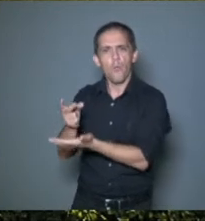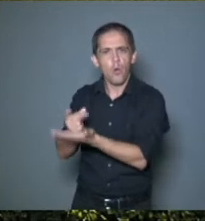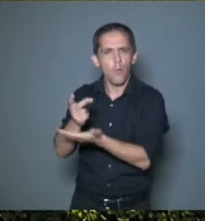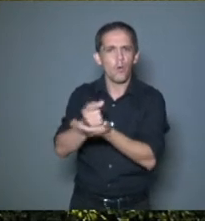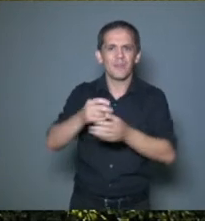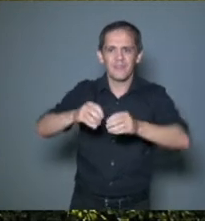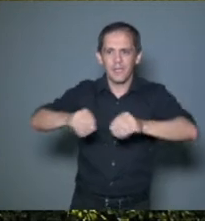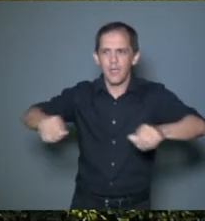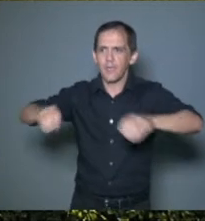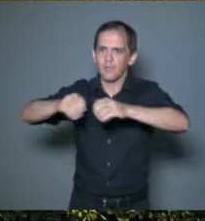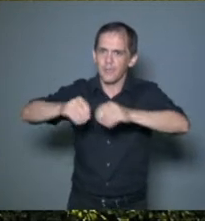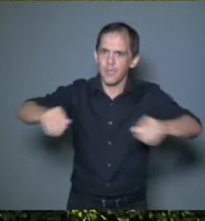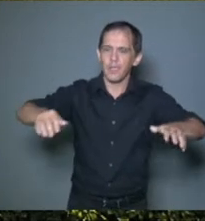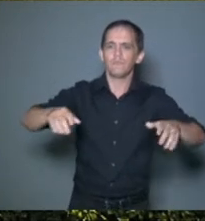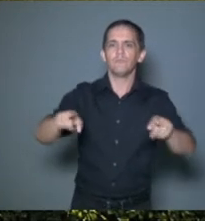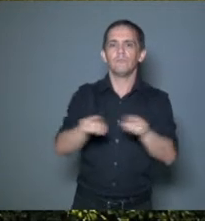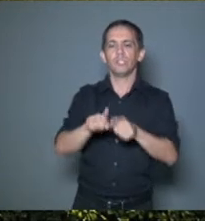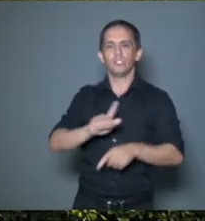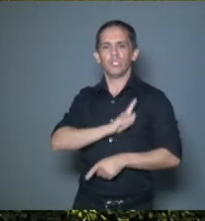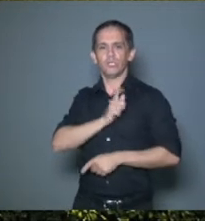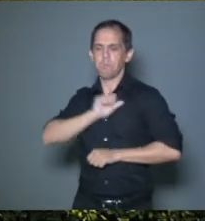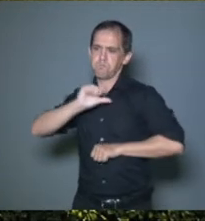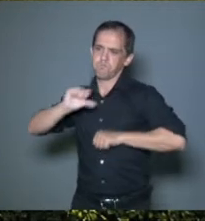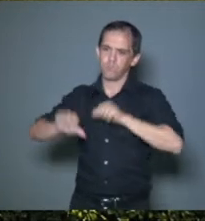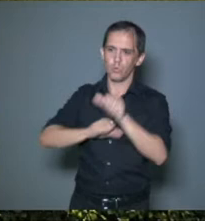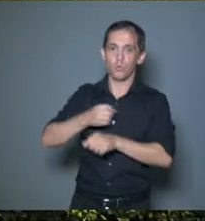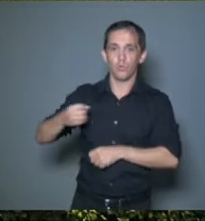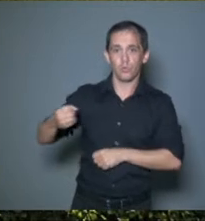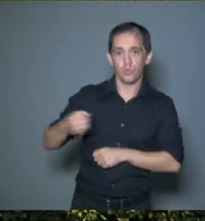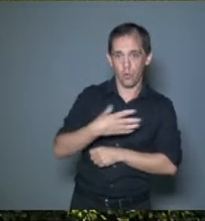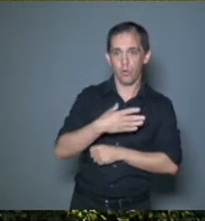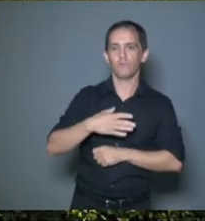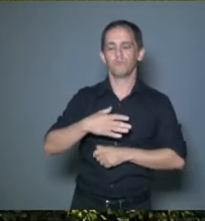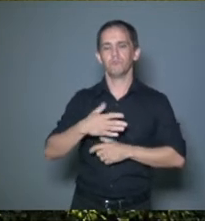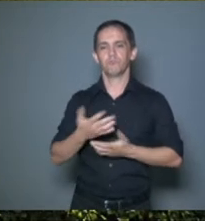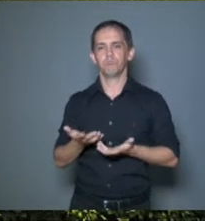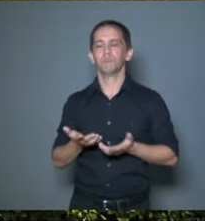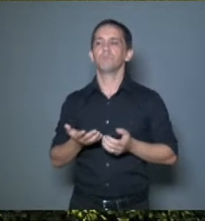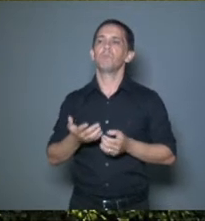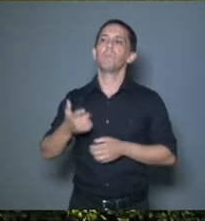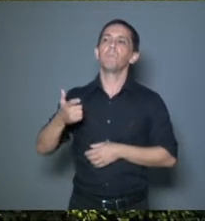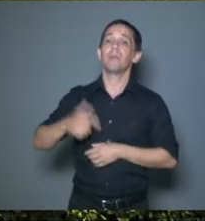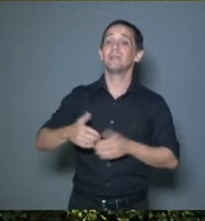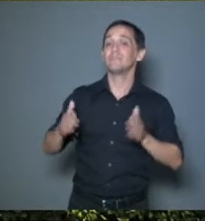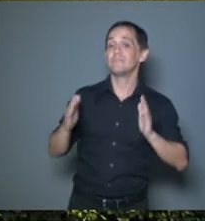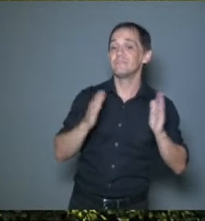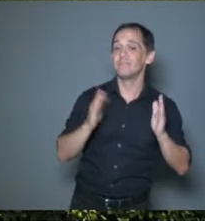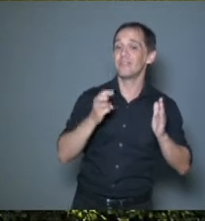IPO, buying more land, modernizing our management, and phase number three.